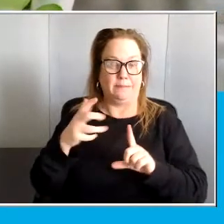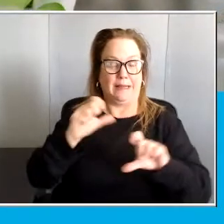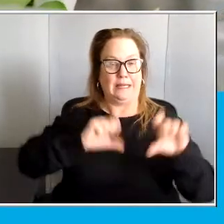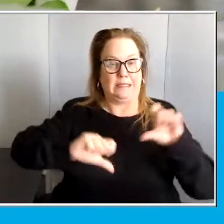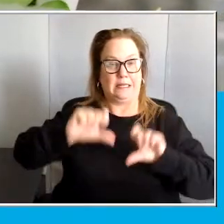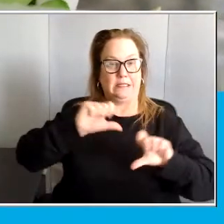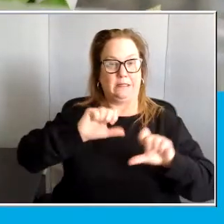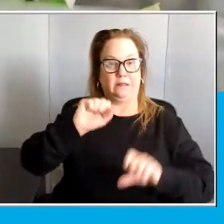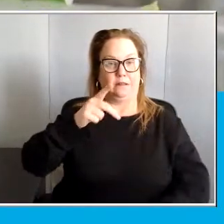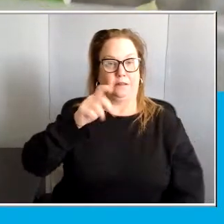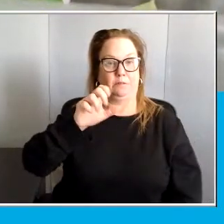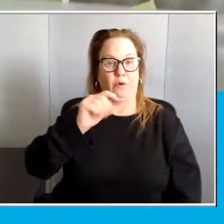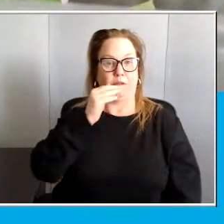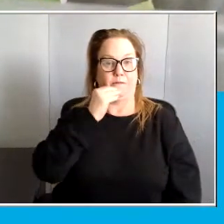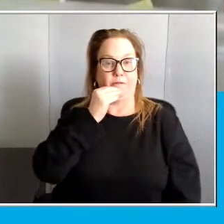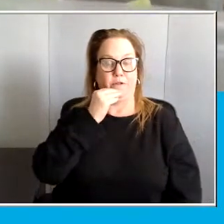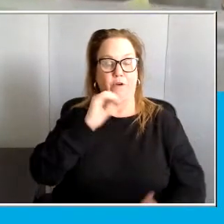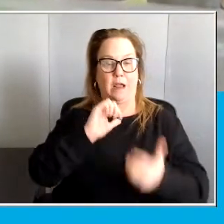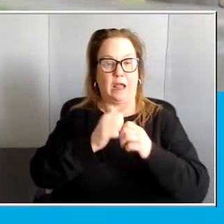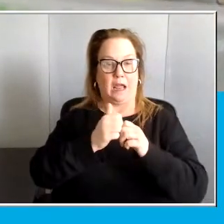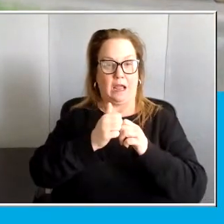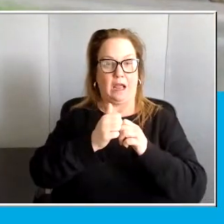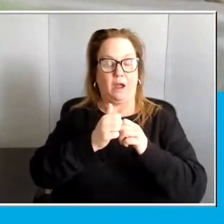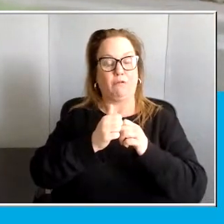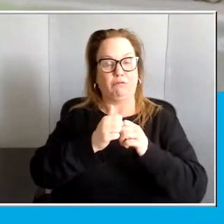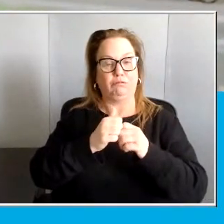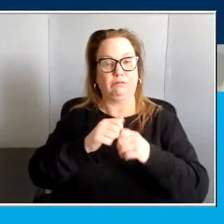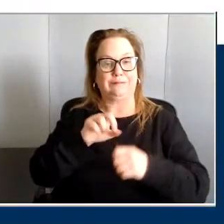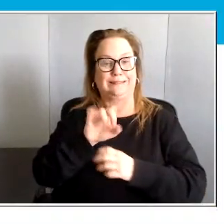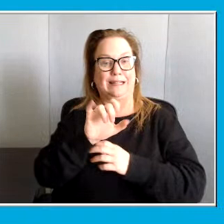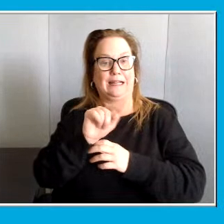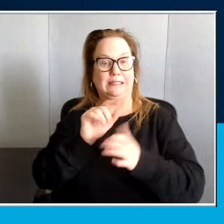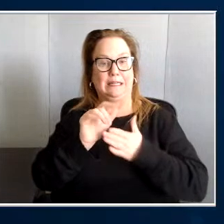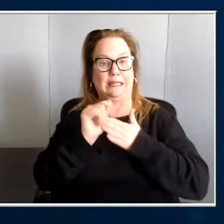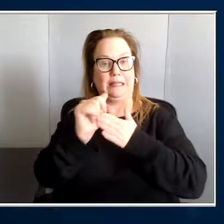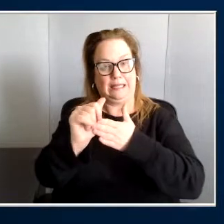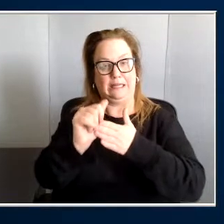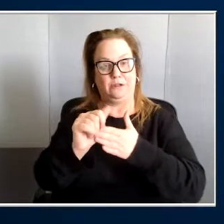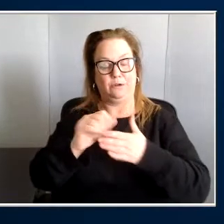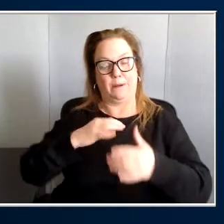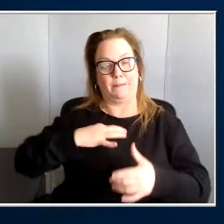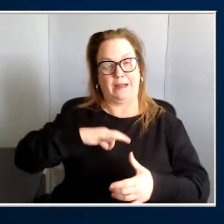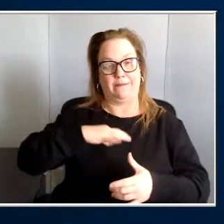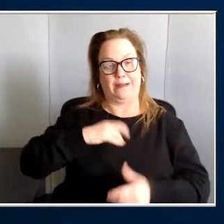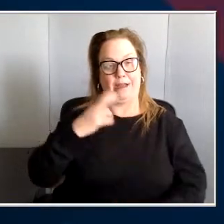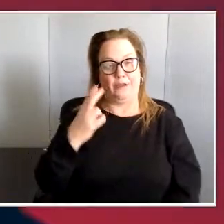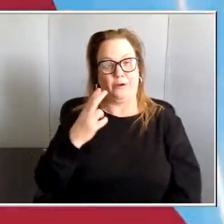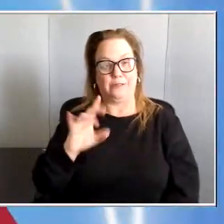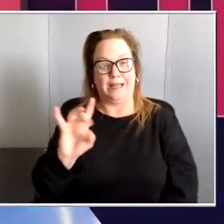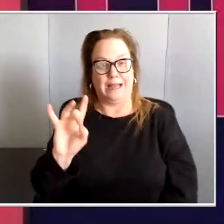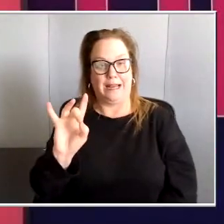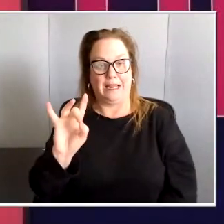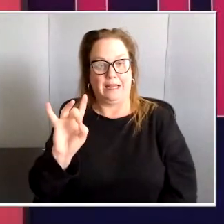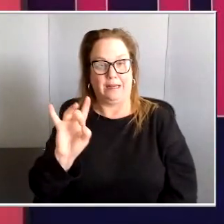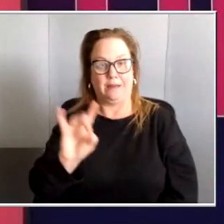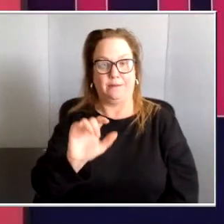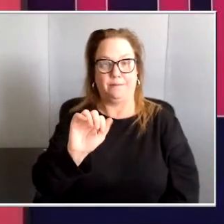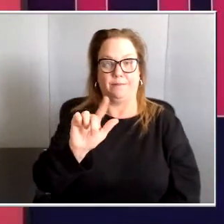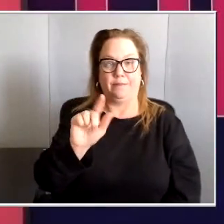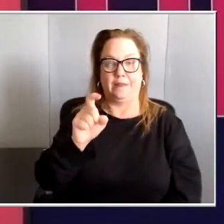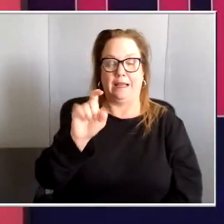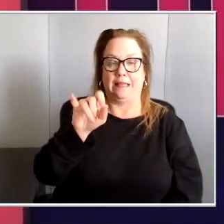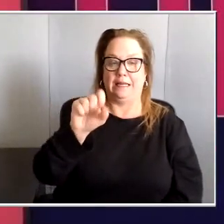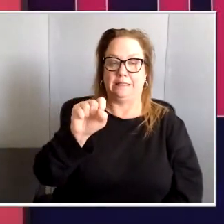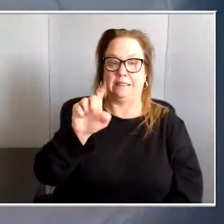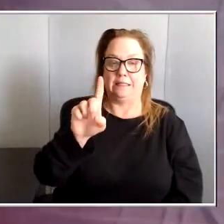sports nutrition, how highly customized diets can lead to an advantage. Thursday at 8. I'm Alexis Del Cid on the